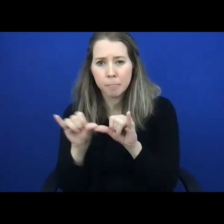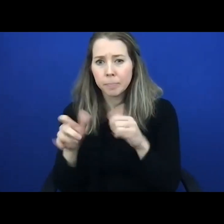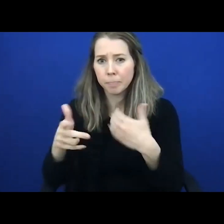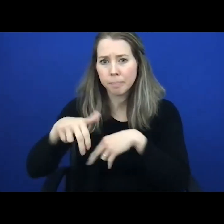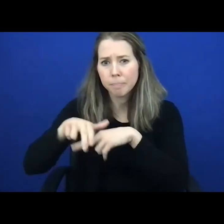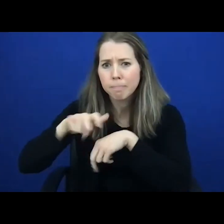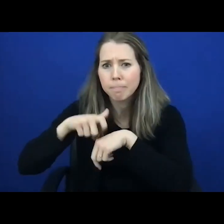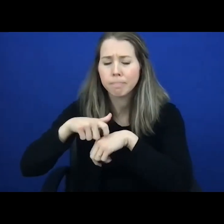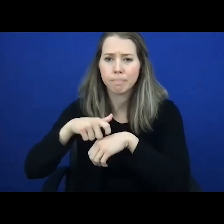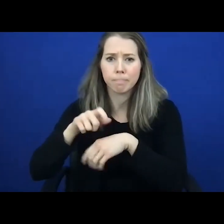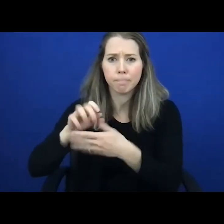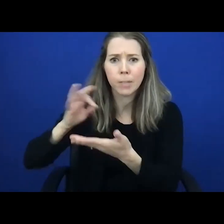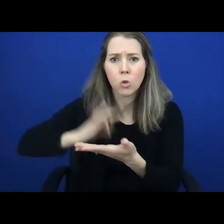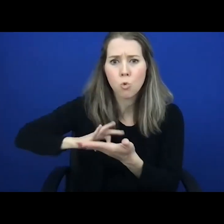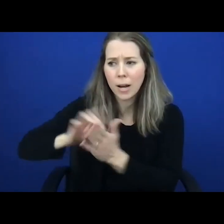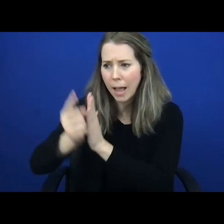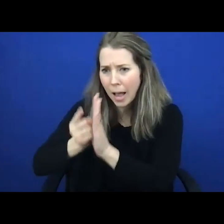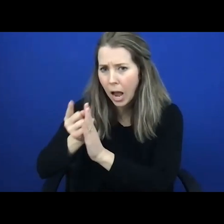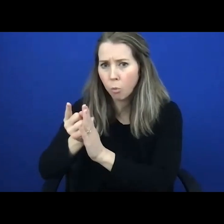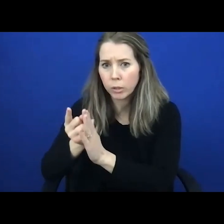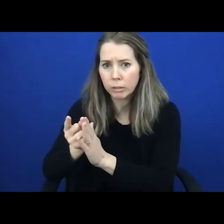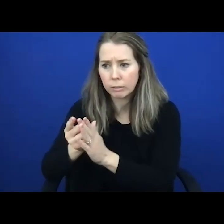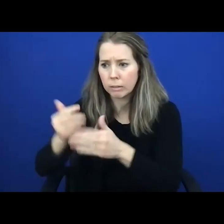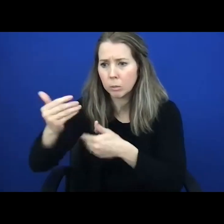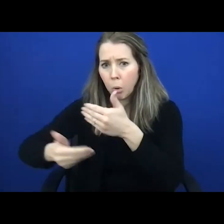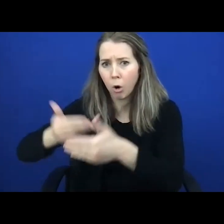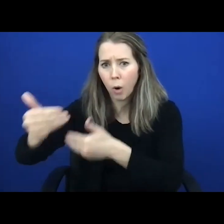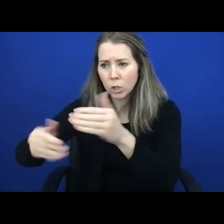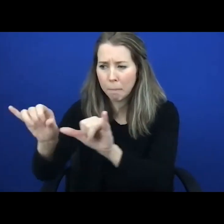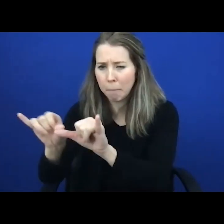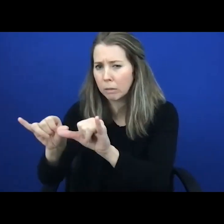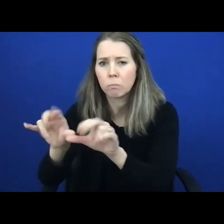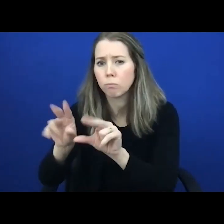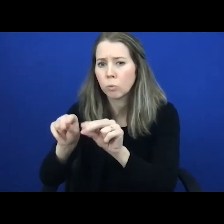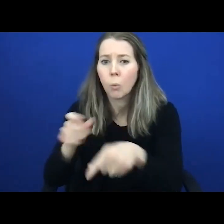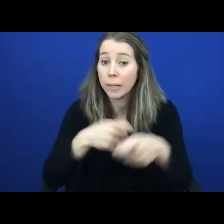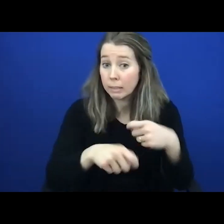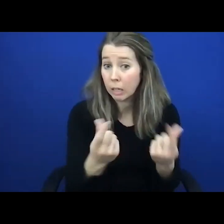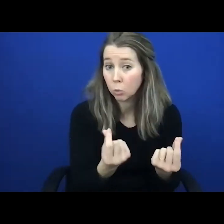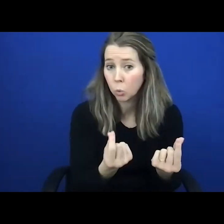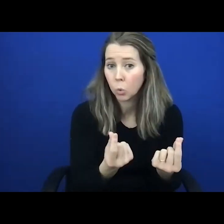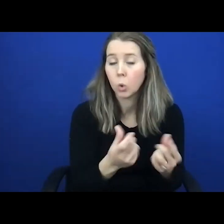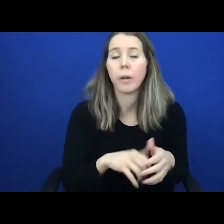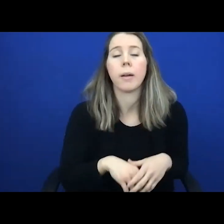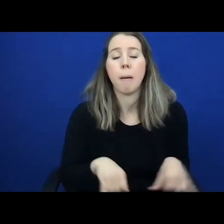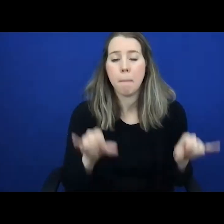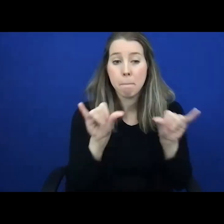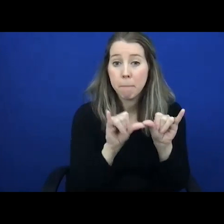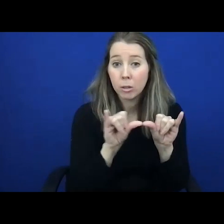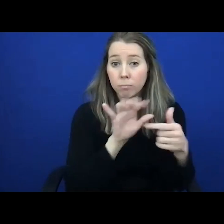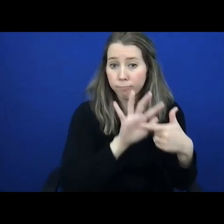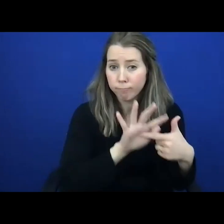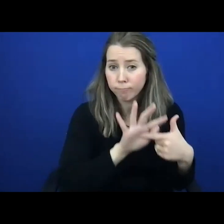credit hour as the measure of progression, you actually measure the demonstration